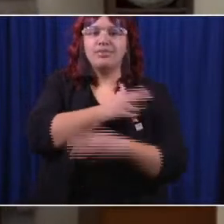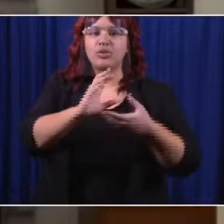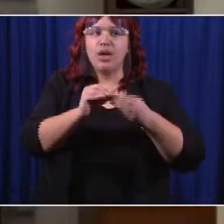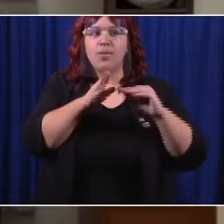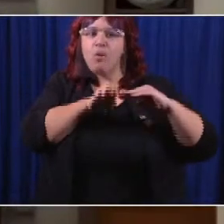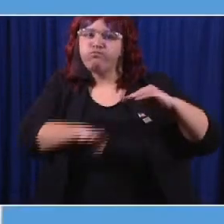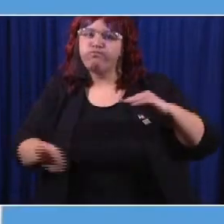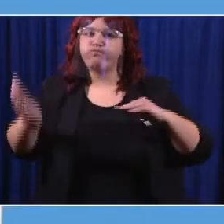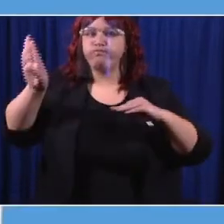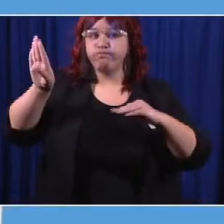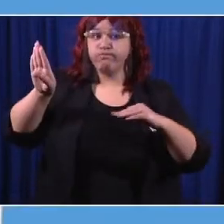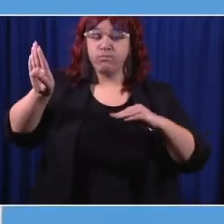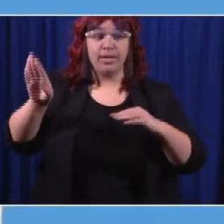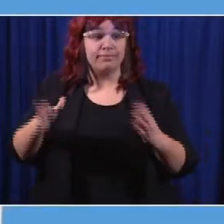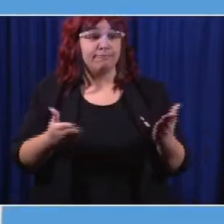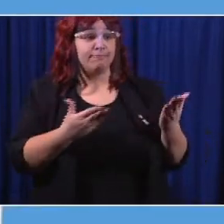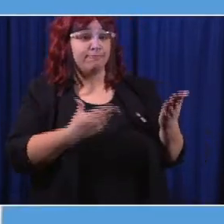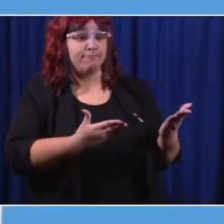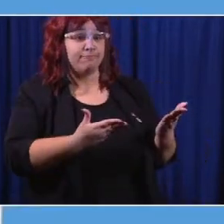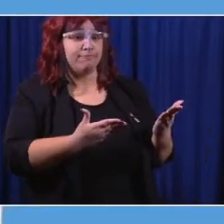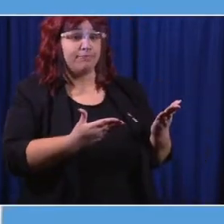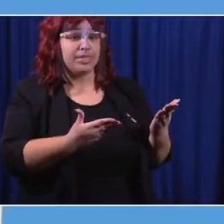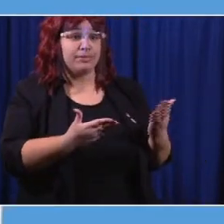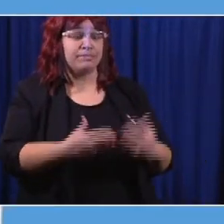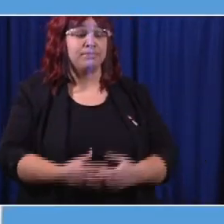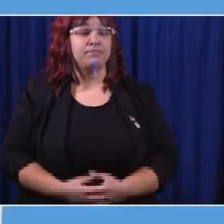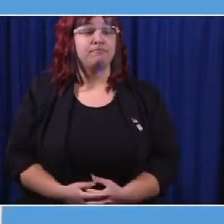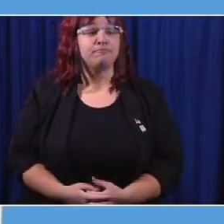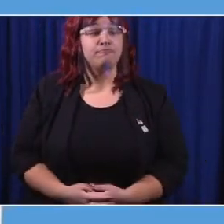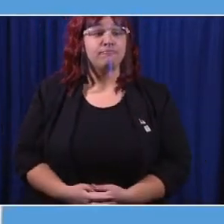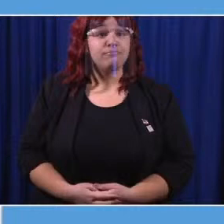As you can see now, we are at